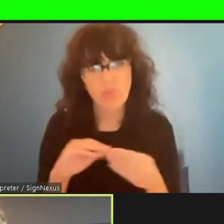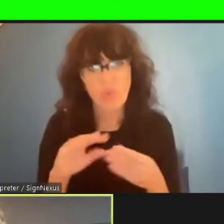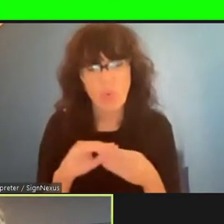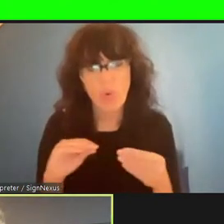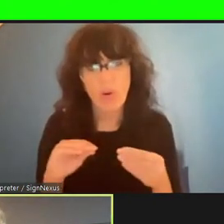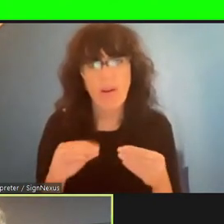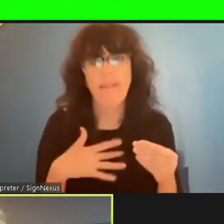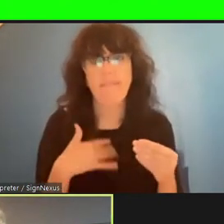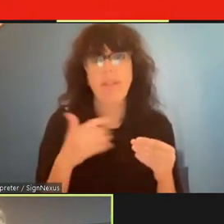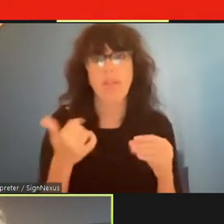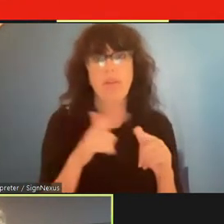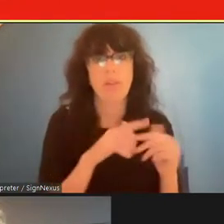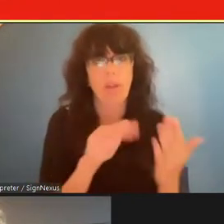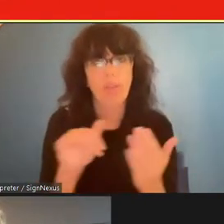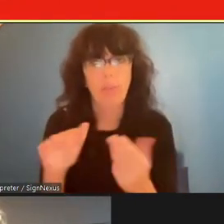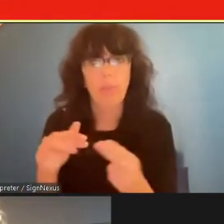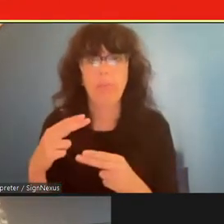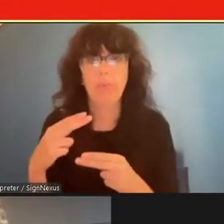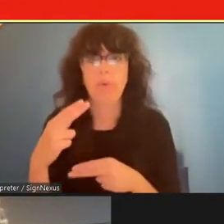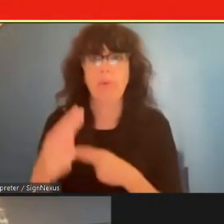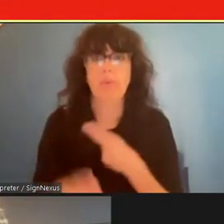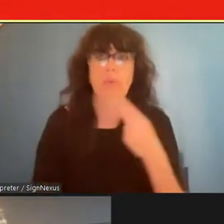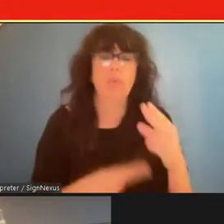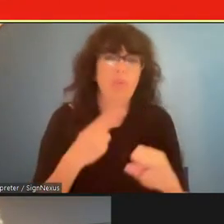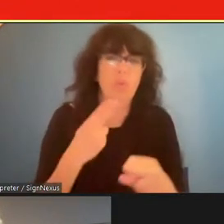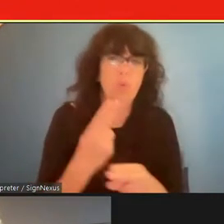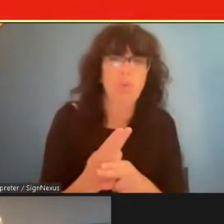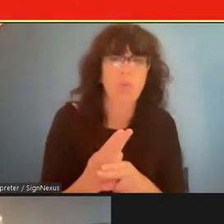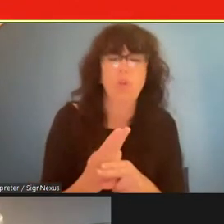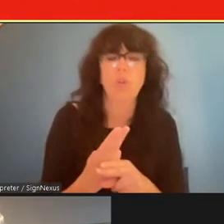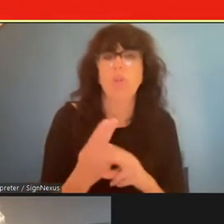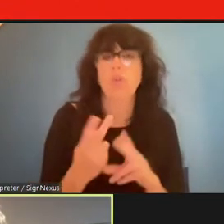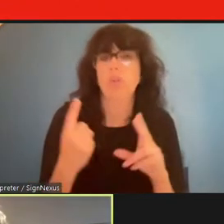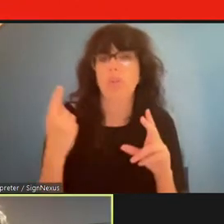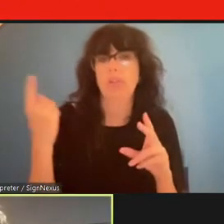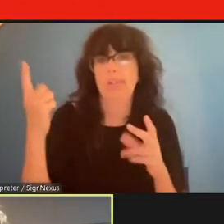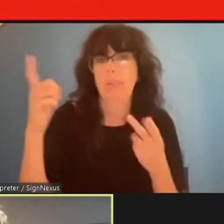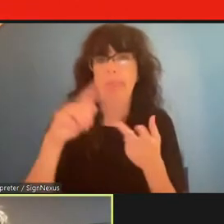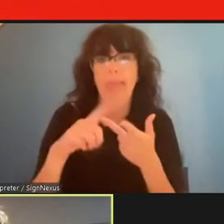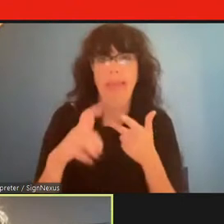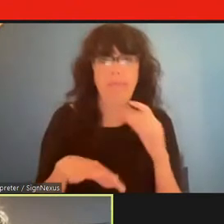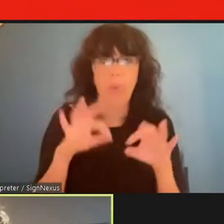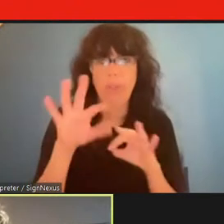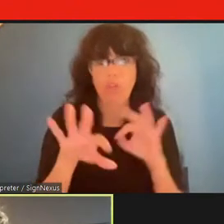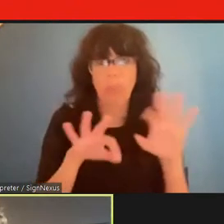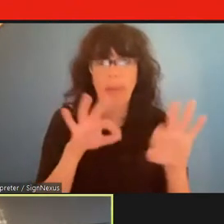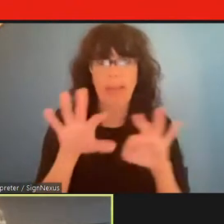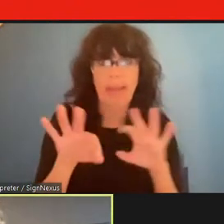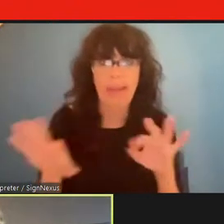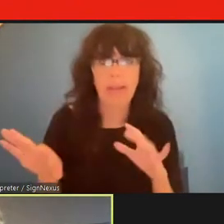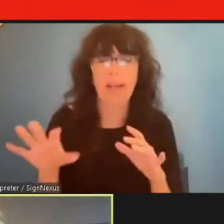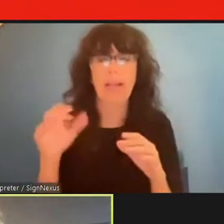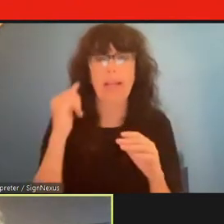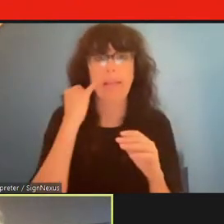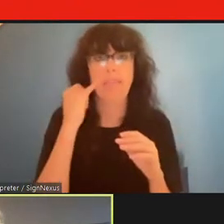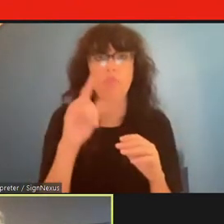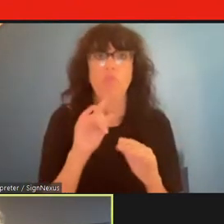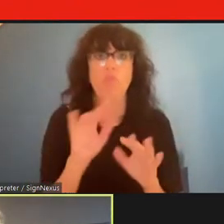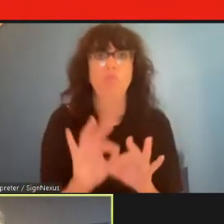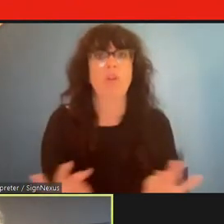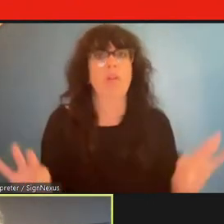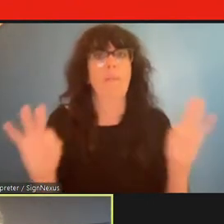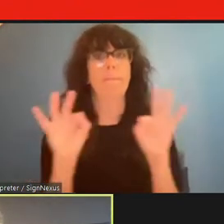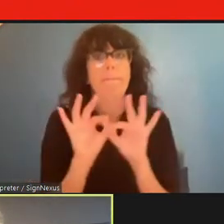do this what about universal population what about everybody chipping in if this was so important why are you